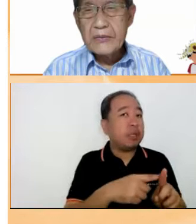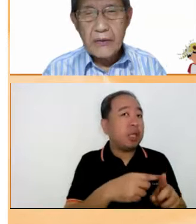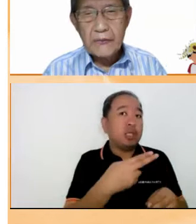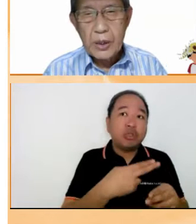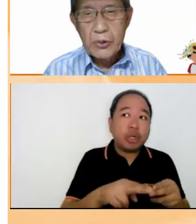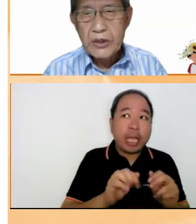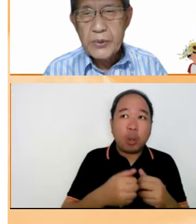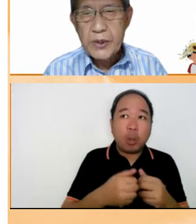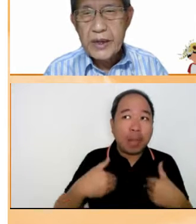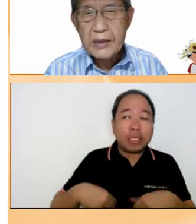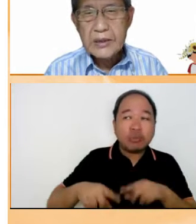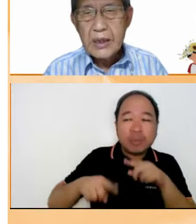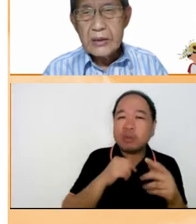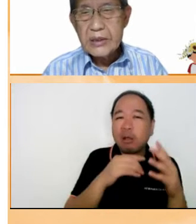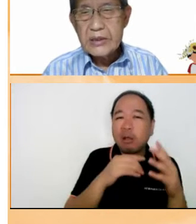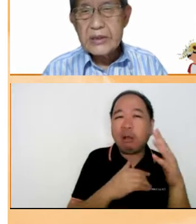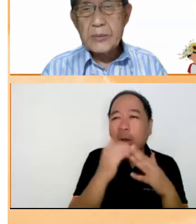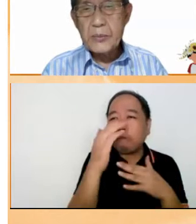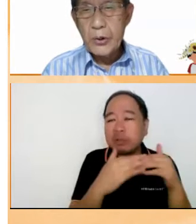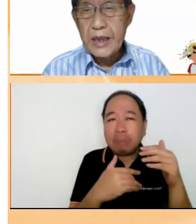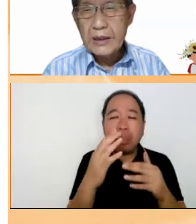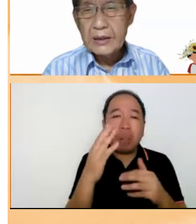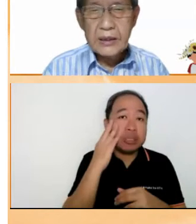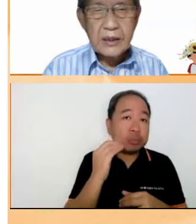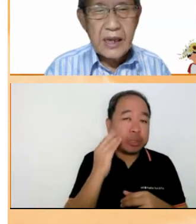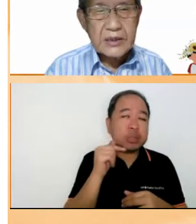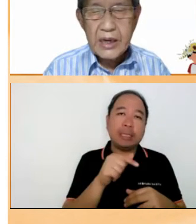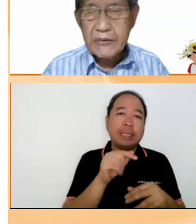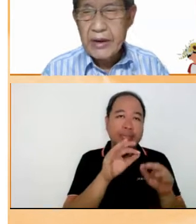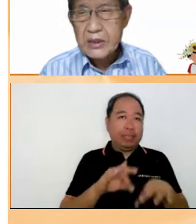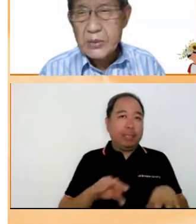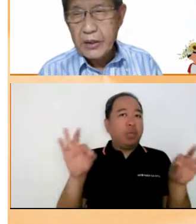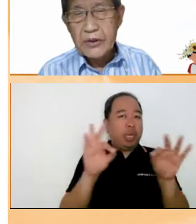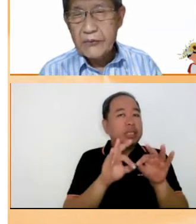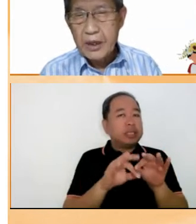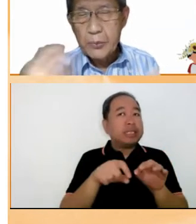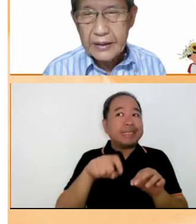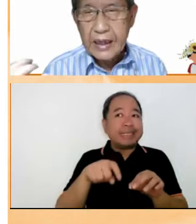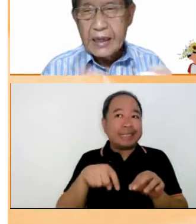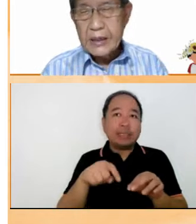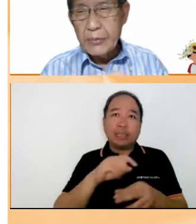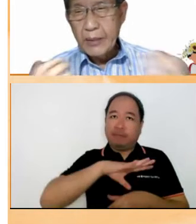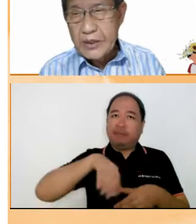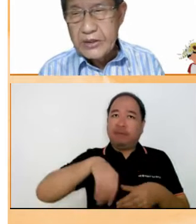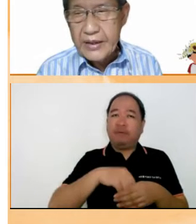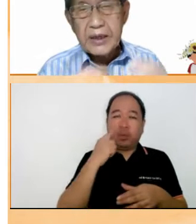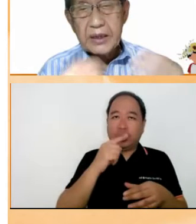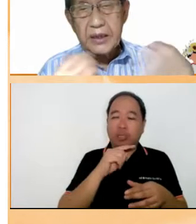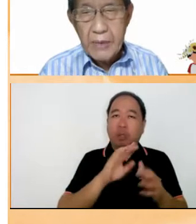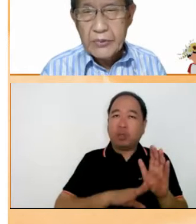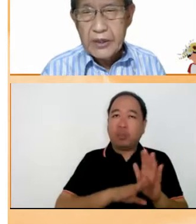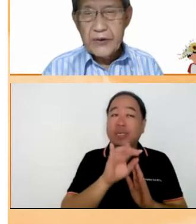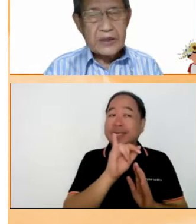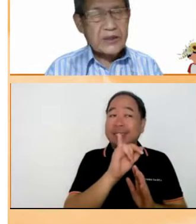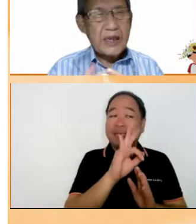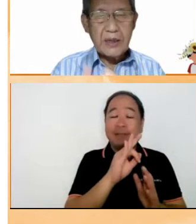to uncomfortable experience. This is important and a necessary aspect of development. The baby is crying, the